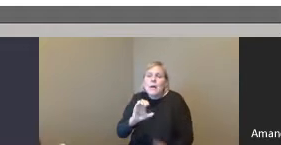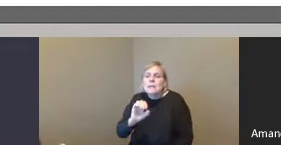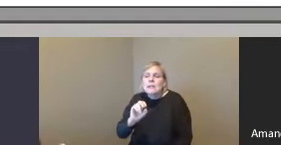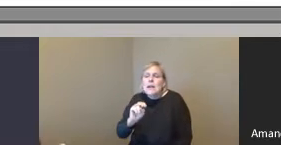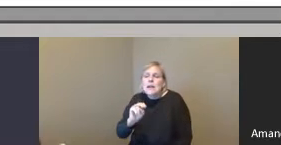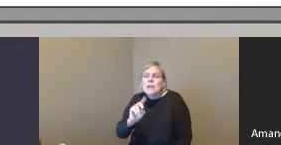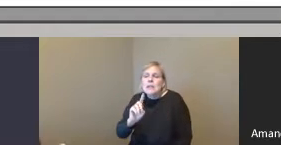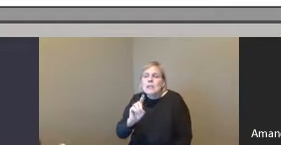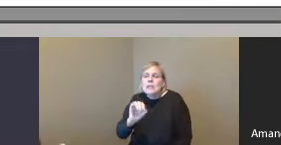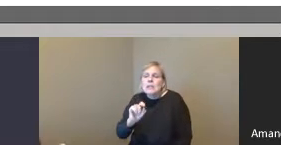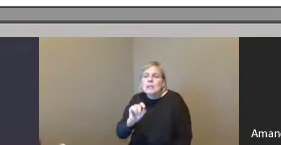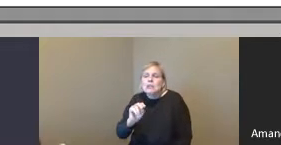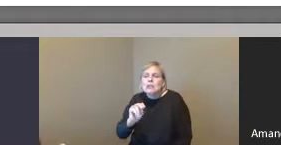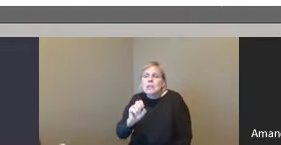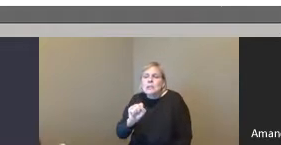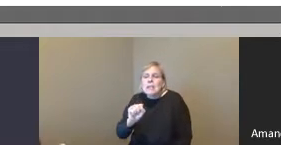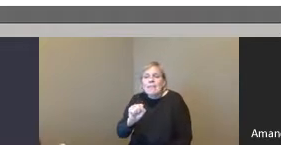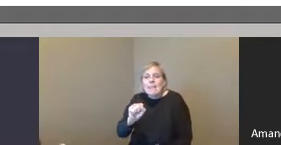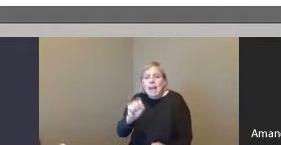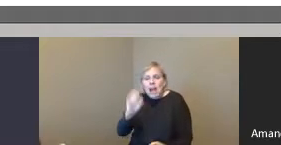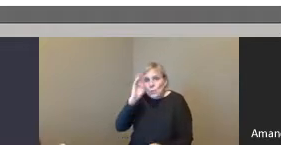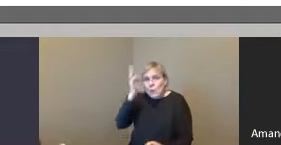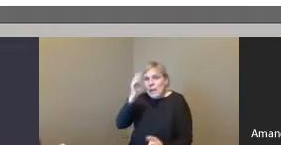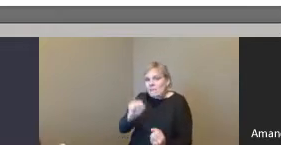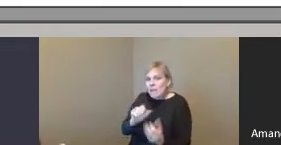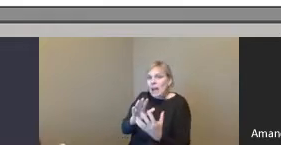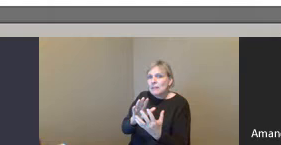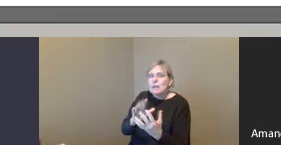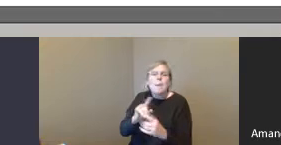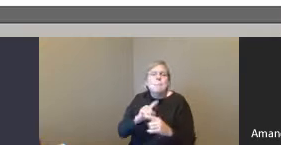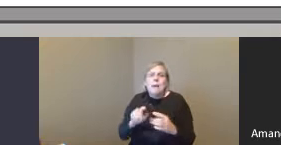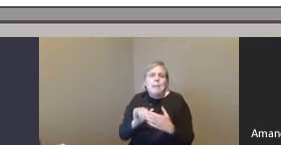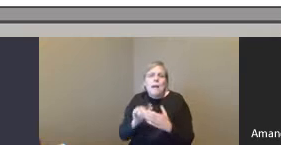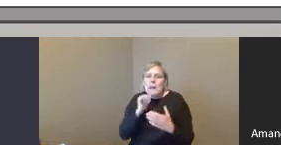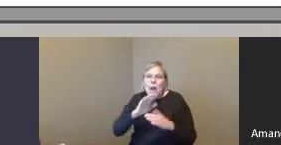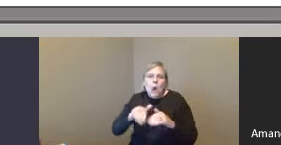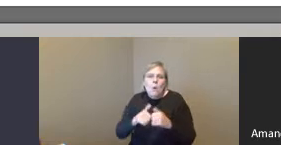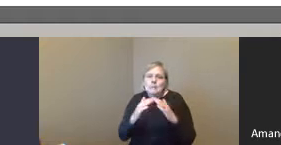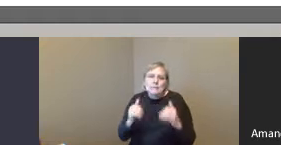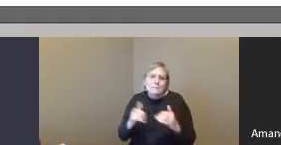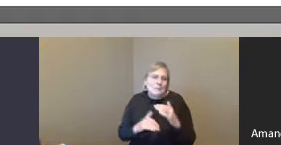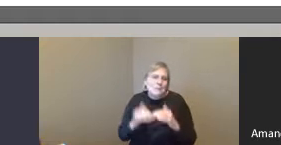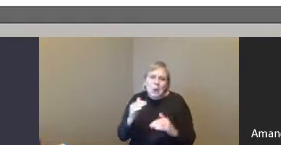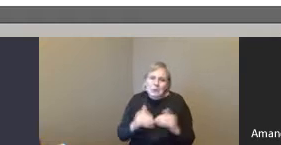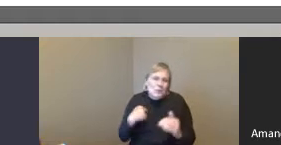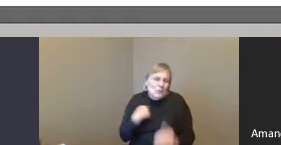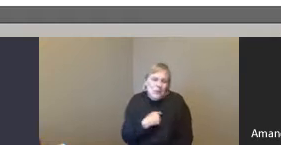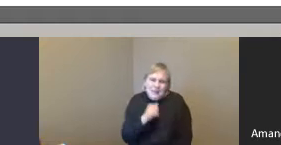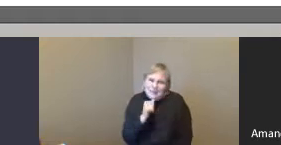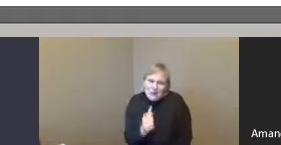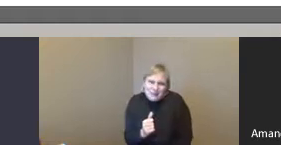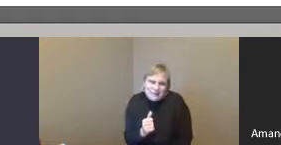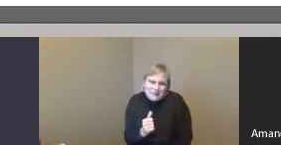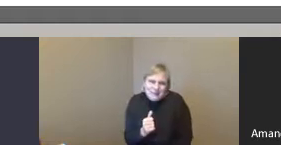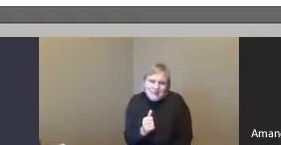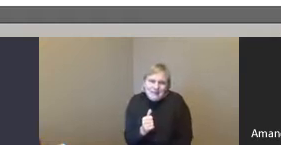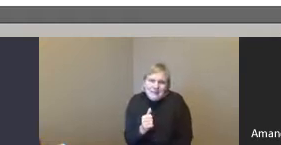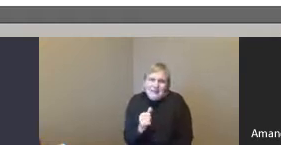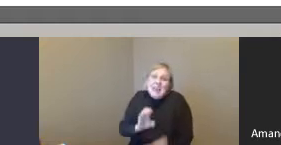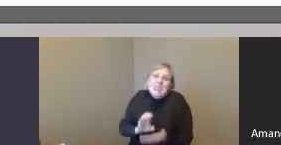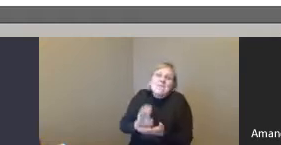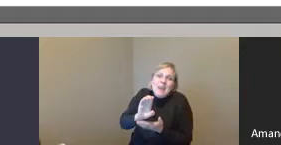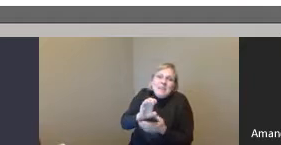create violence. But that's not how our current system is built. We don't invest